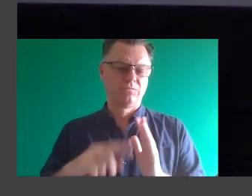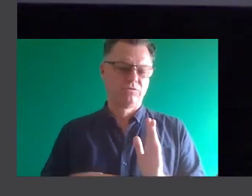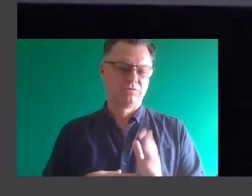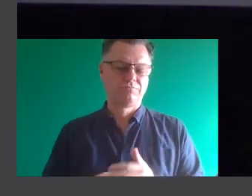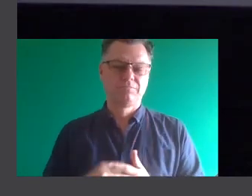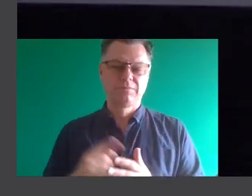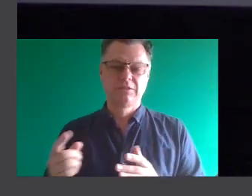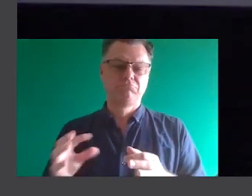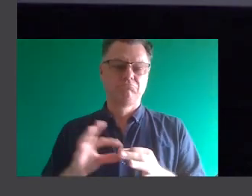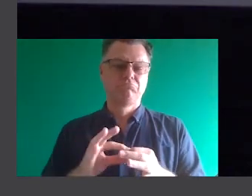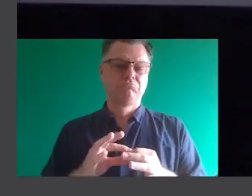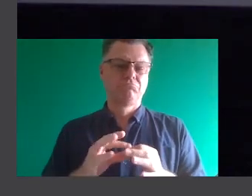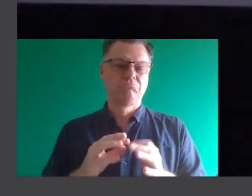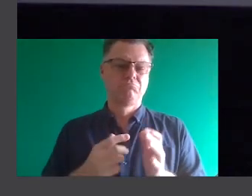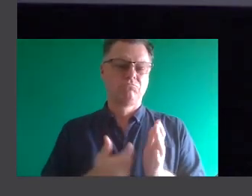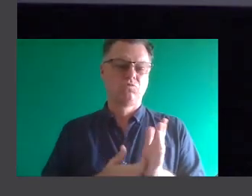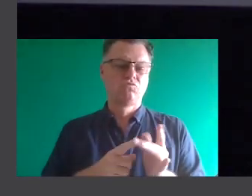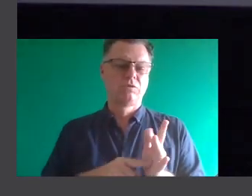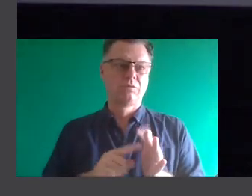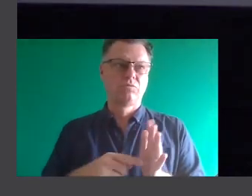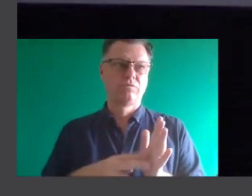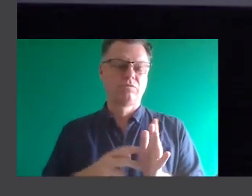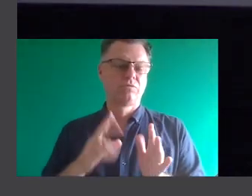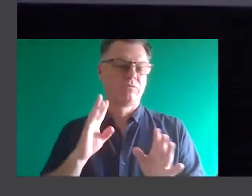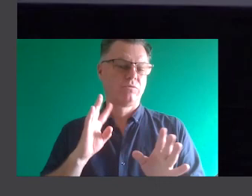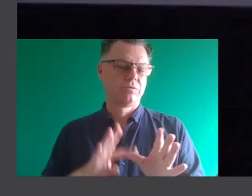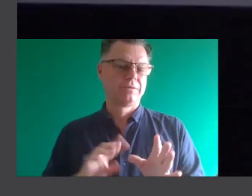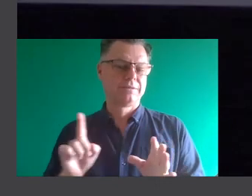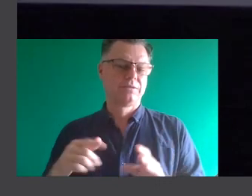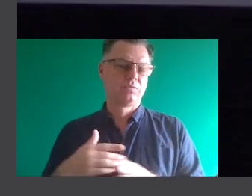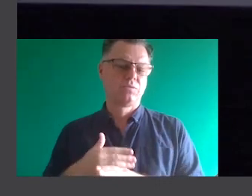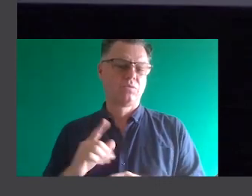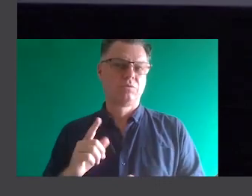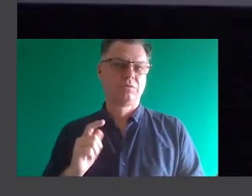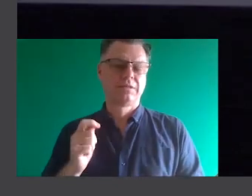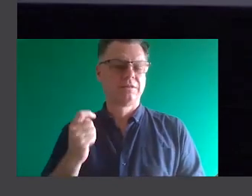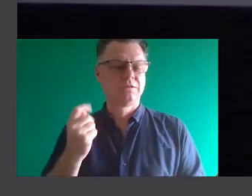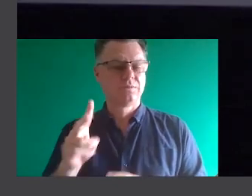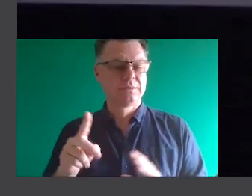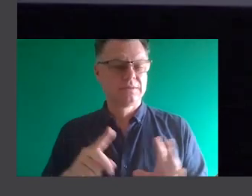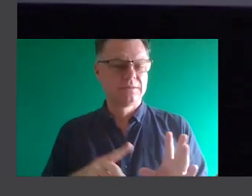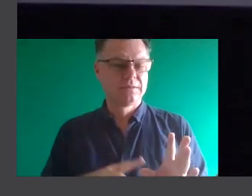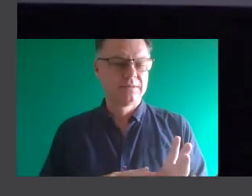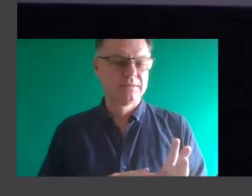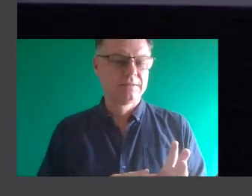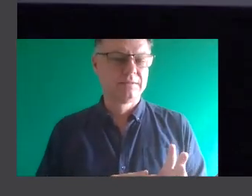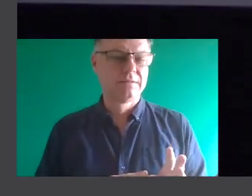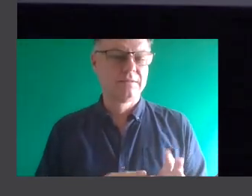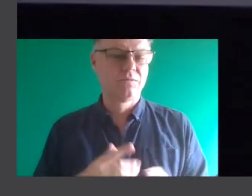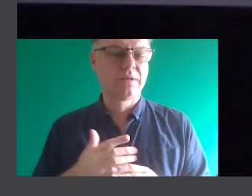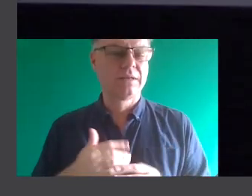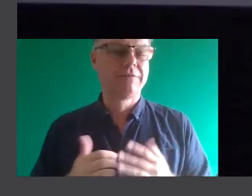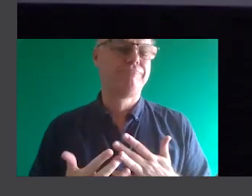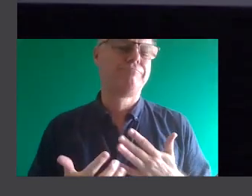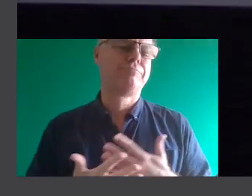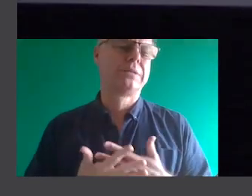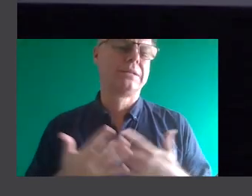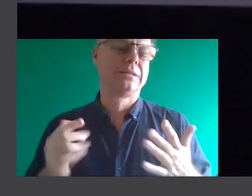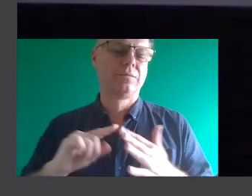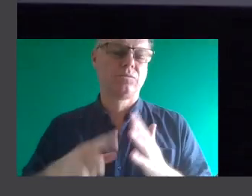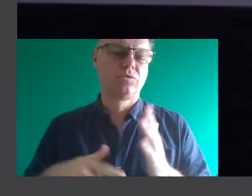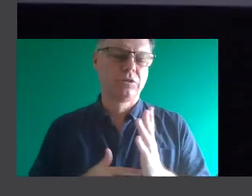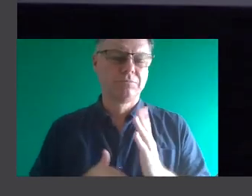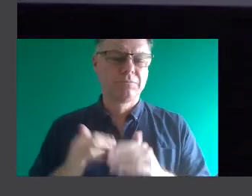Rail Projects Victoria. Tom joined Rail Projects Victoria 4 years ago with a background of nearly 20